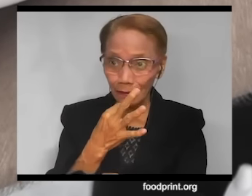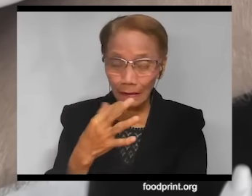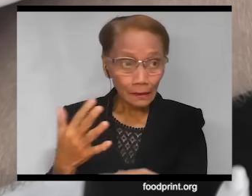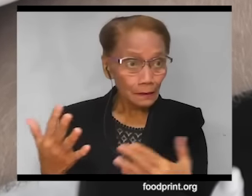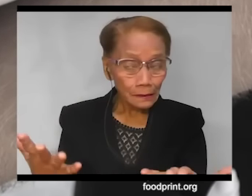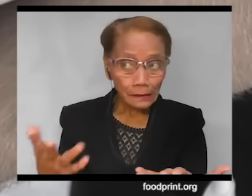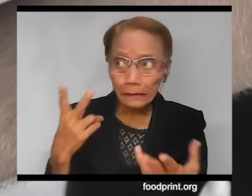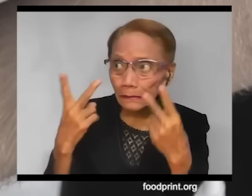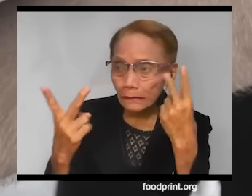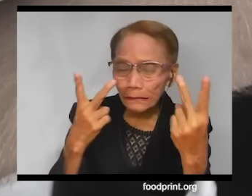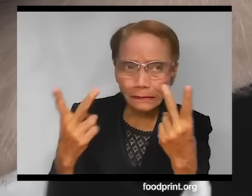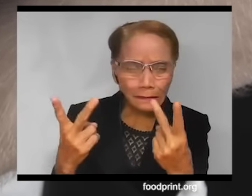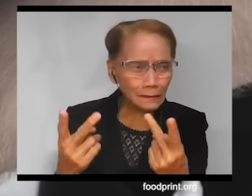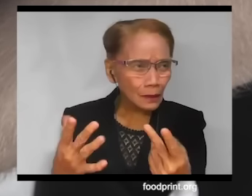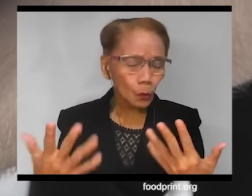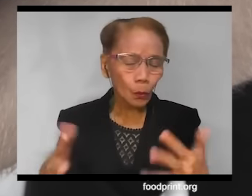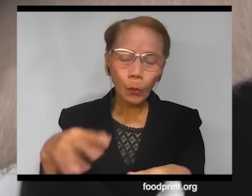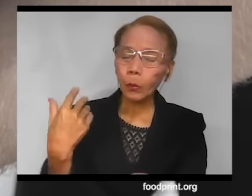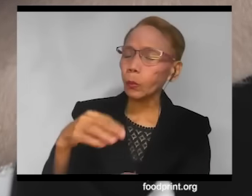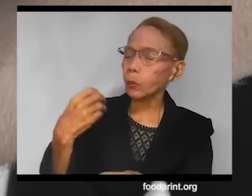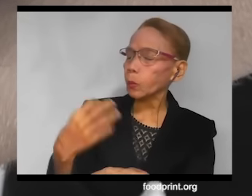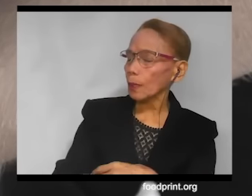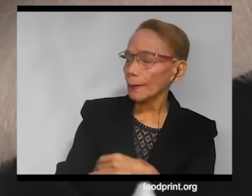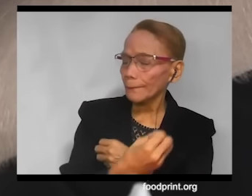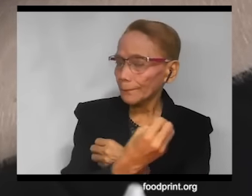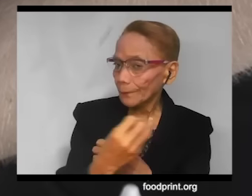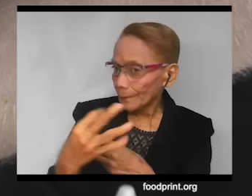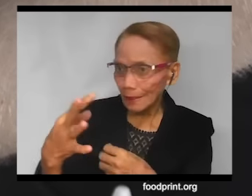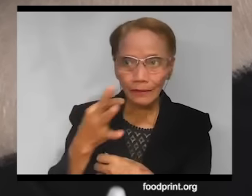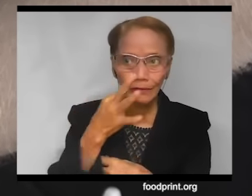also see how much food is wasted,